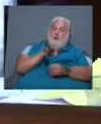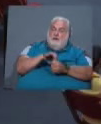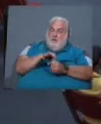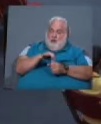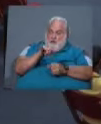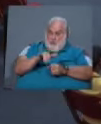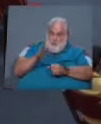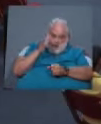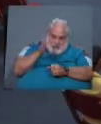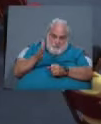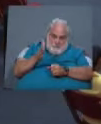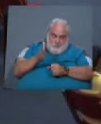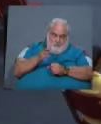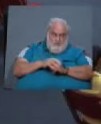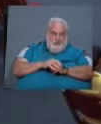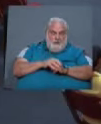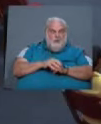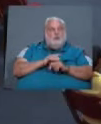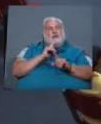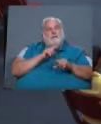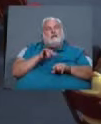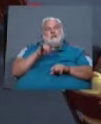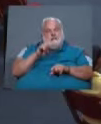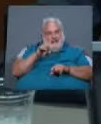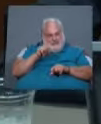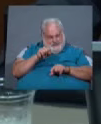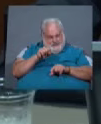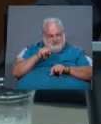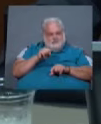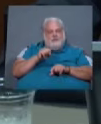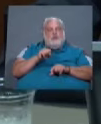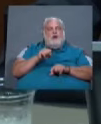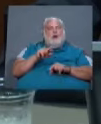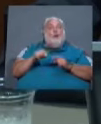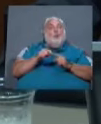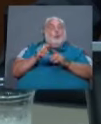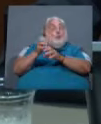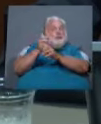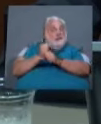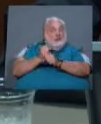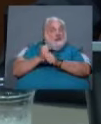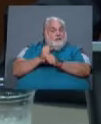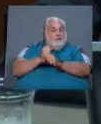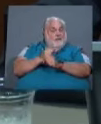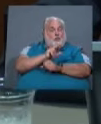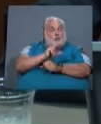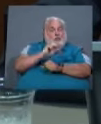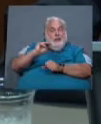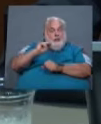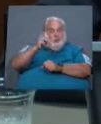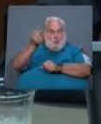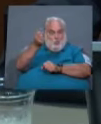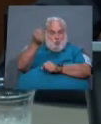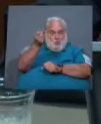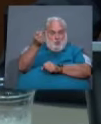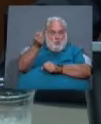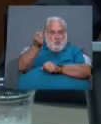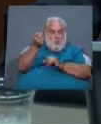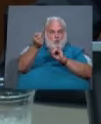this? I believe so. I think that when we got the request from 3M to defer this,